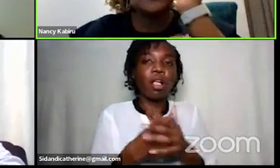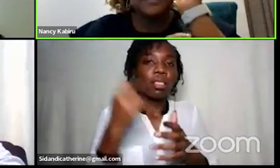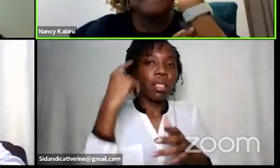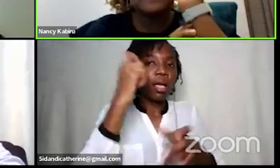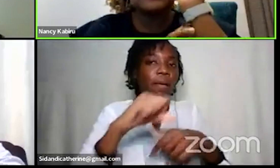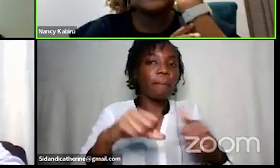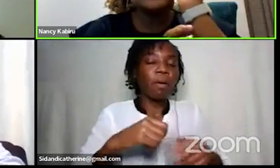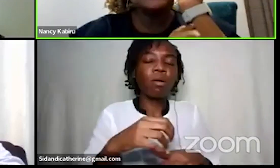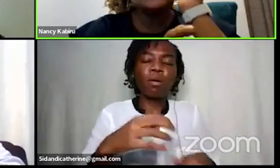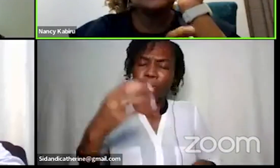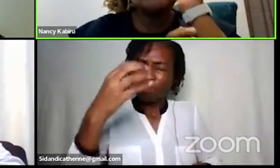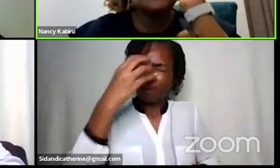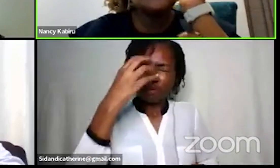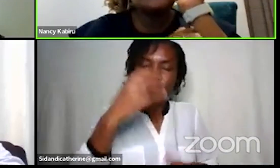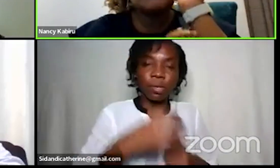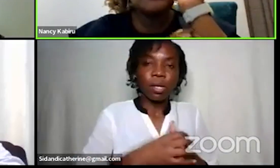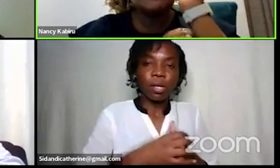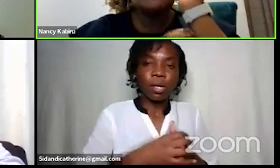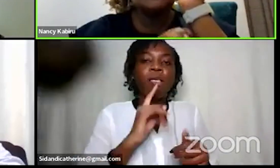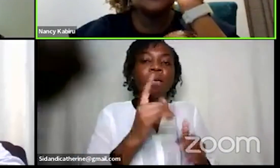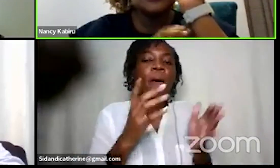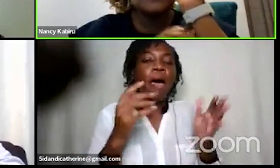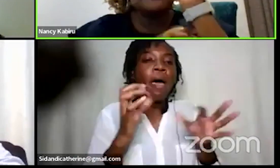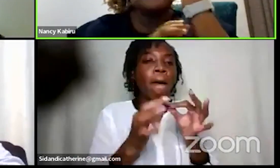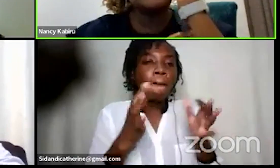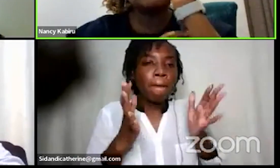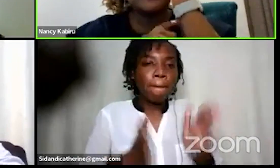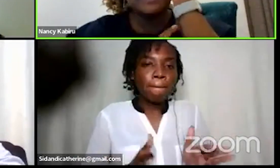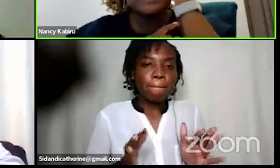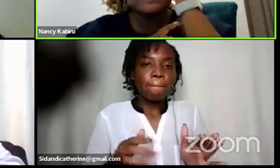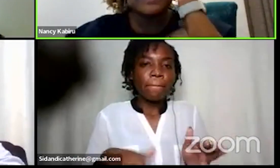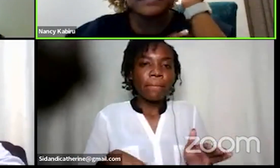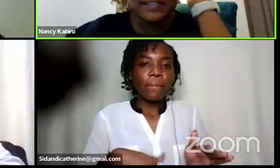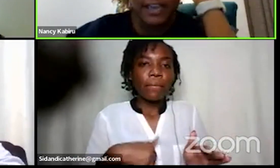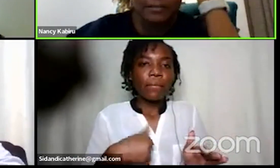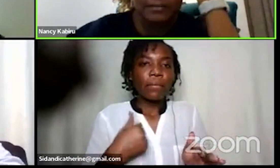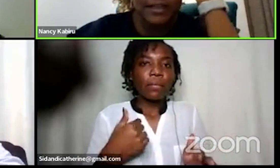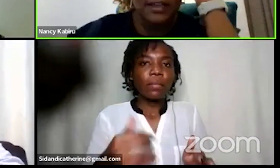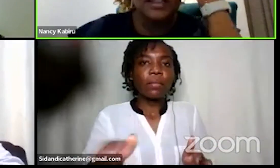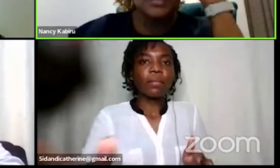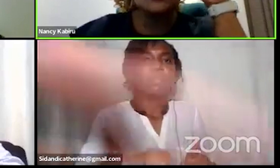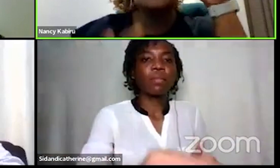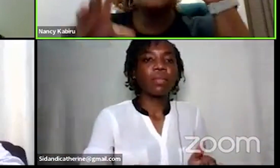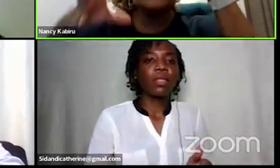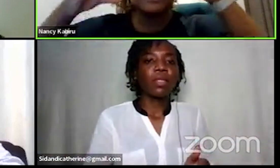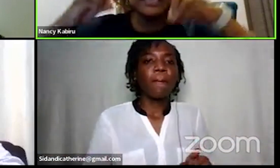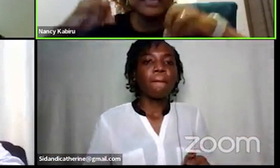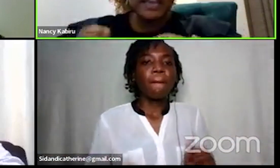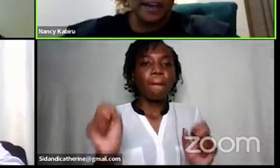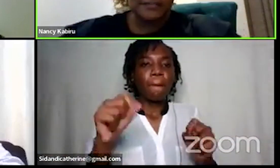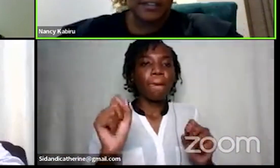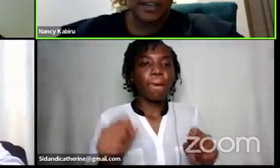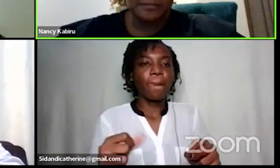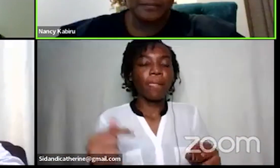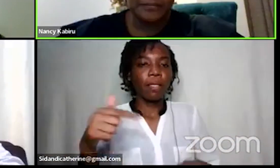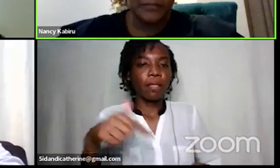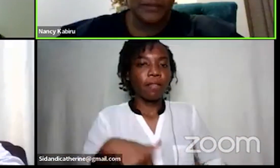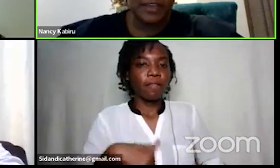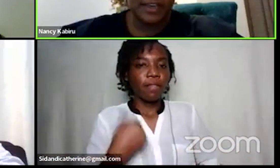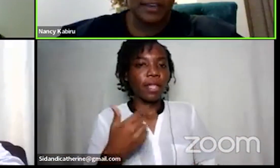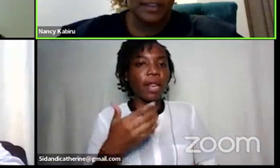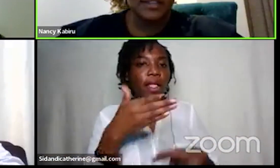is self-harming, they most probably will not even feel the pain at that time. They will feel it